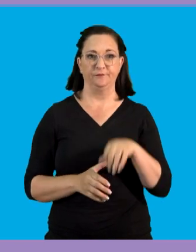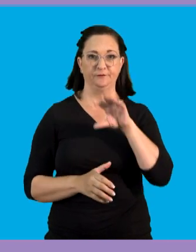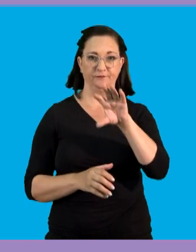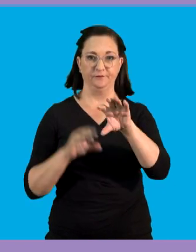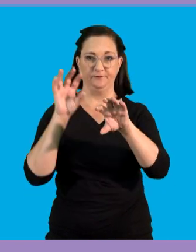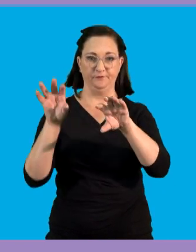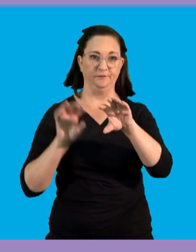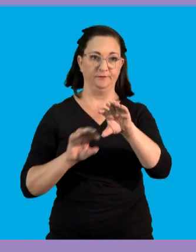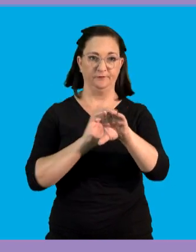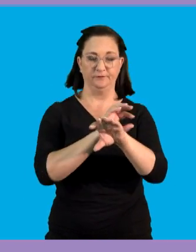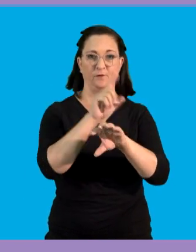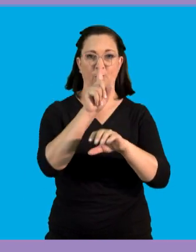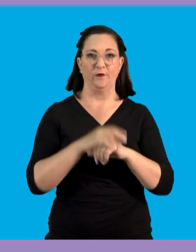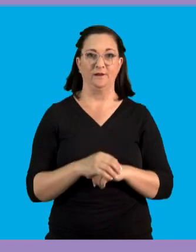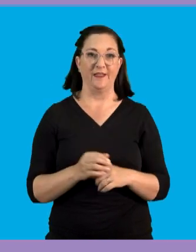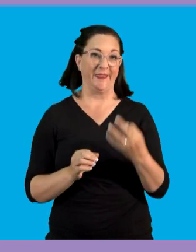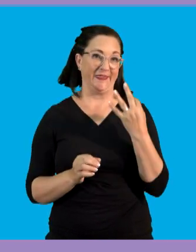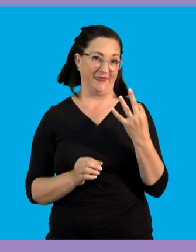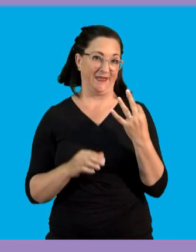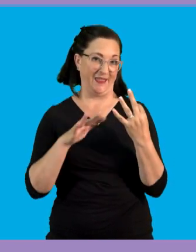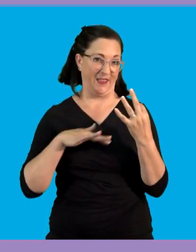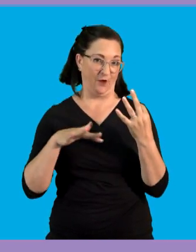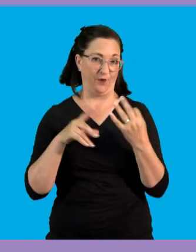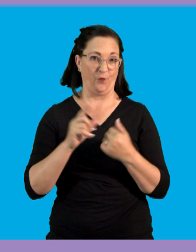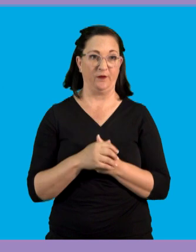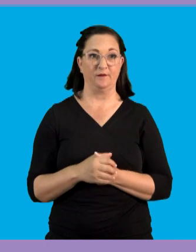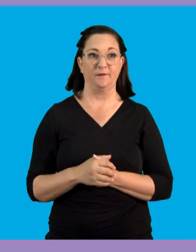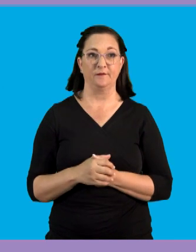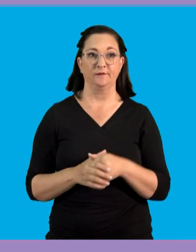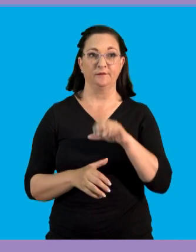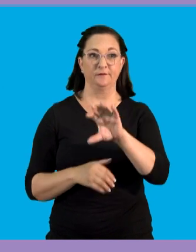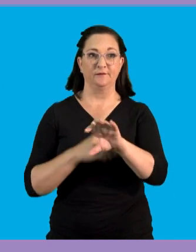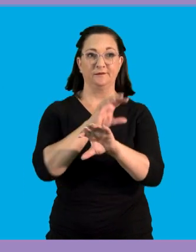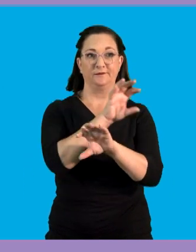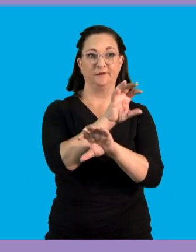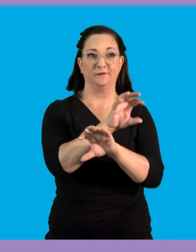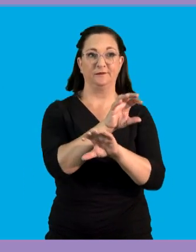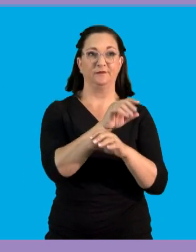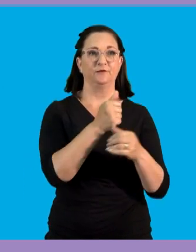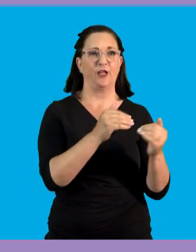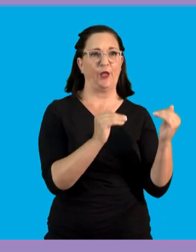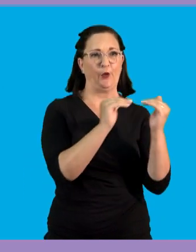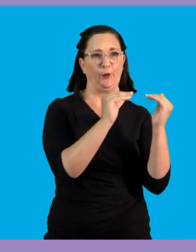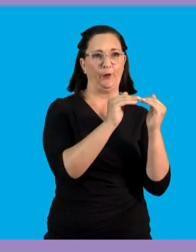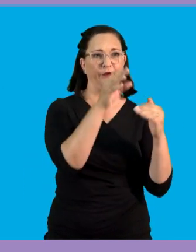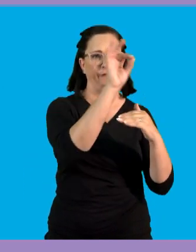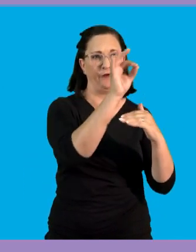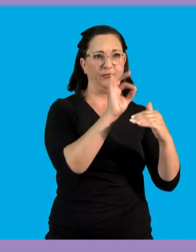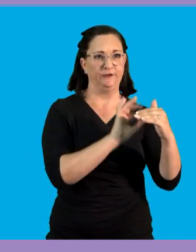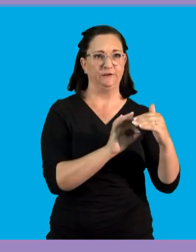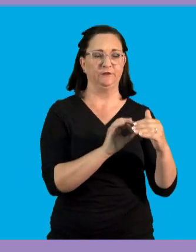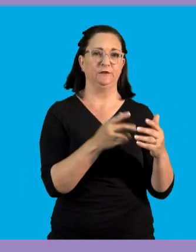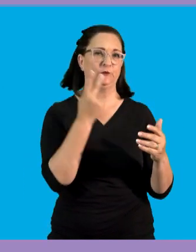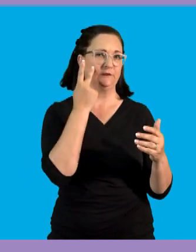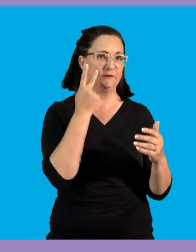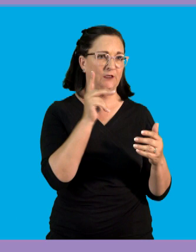The concept map for this lesson is going to focus on 3 areas. That is number 1, equivalent fractions and forms, where we are